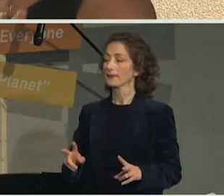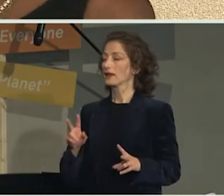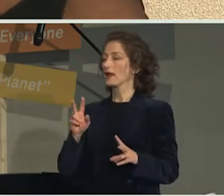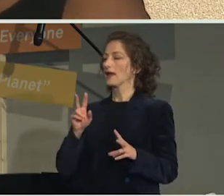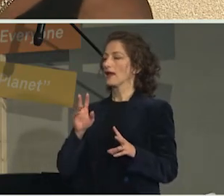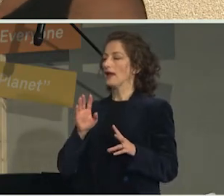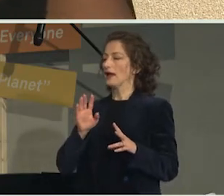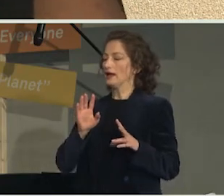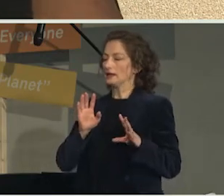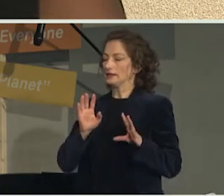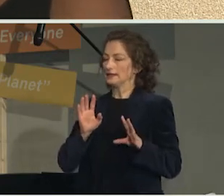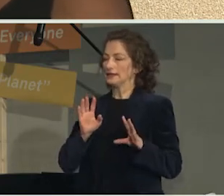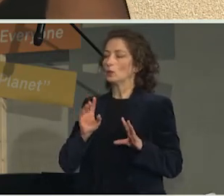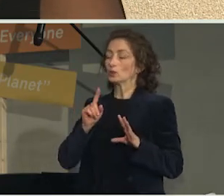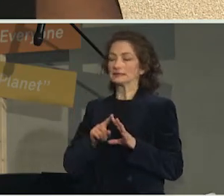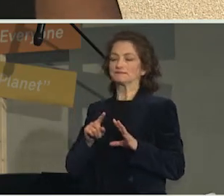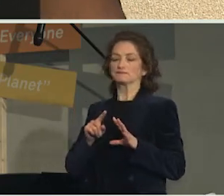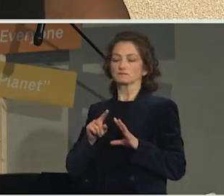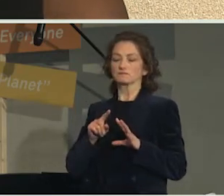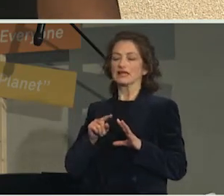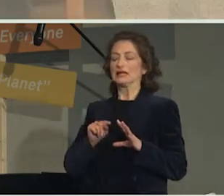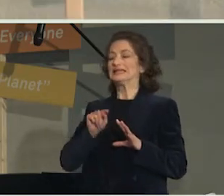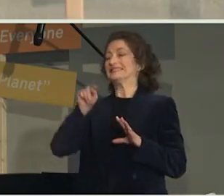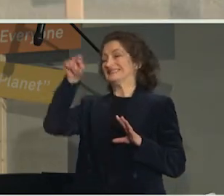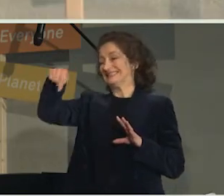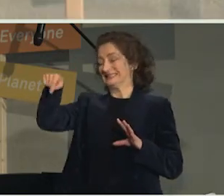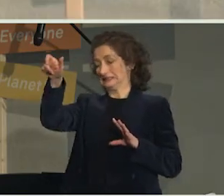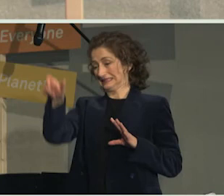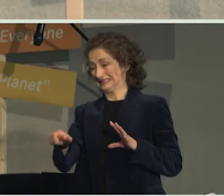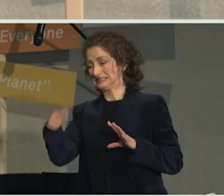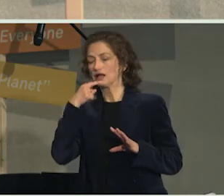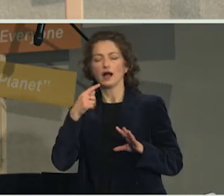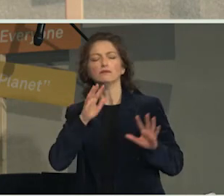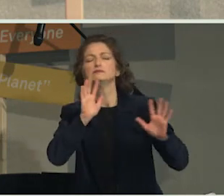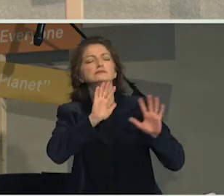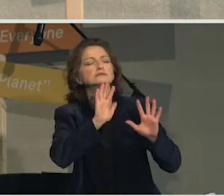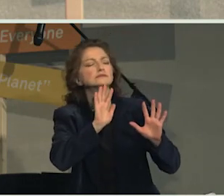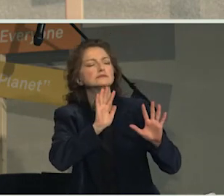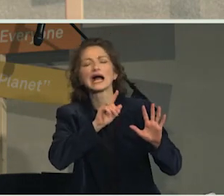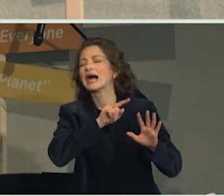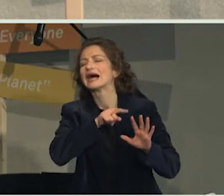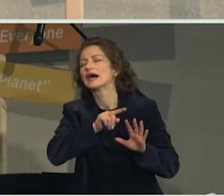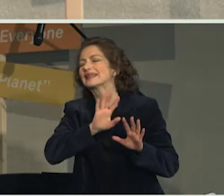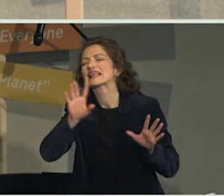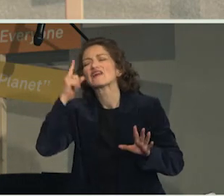had escalated, entreated us to relax. "It's not what you think," he assured us.